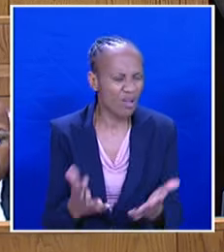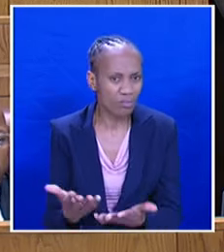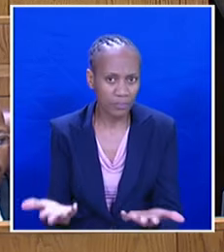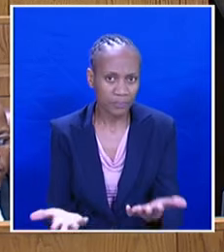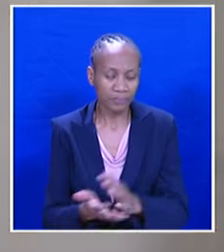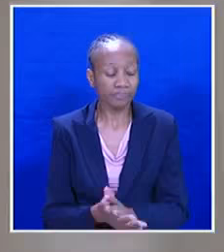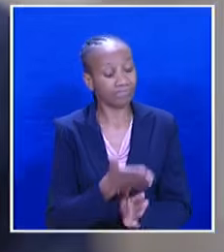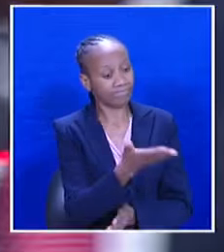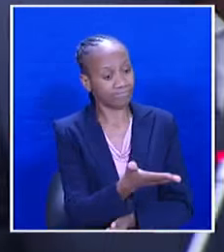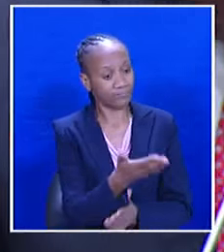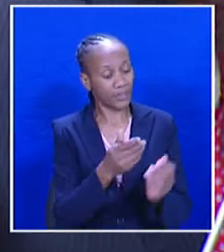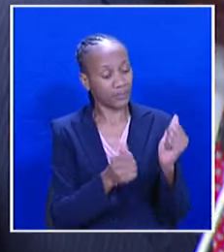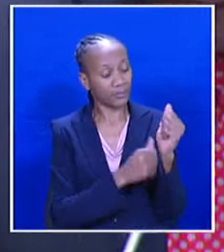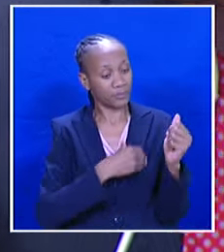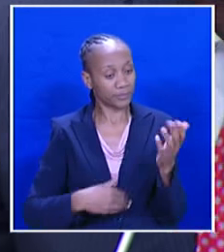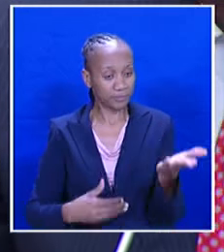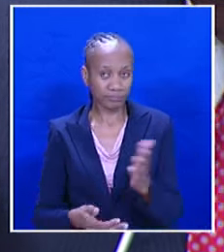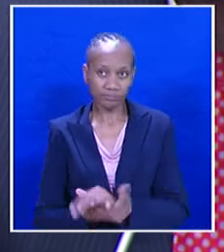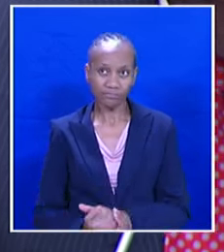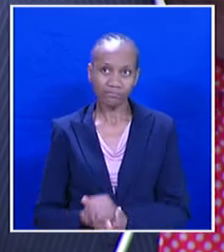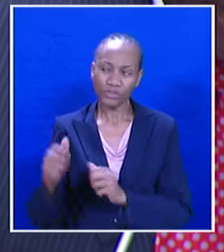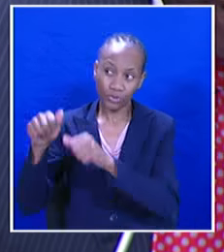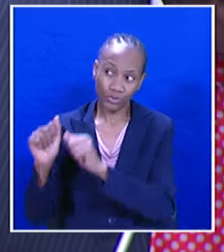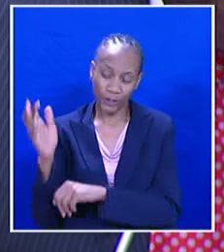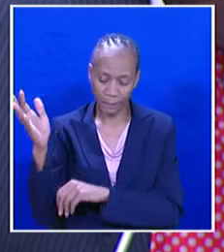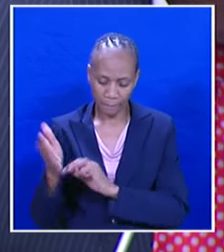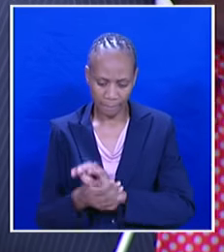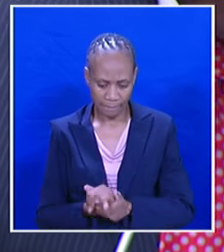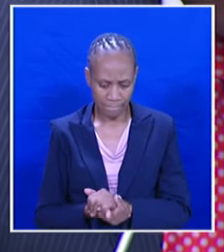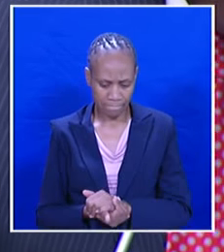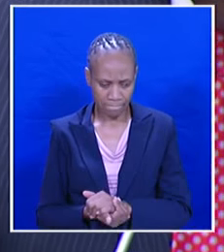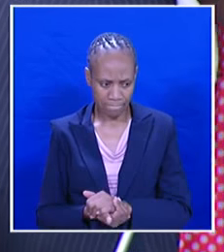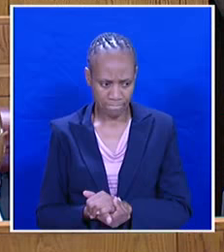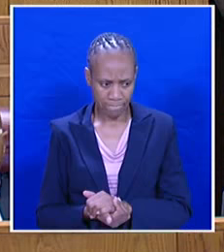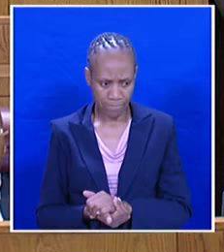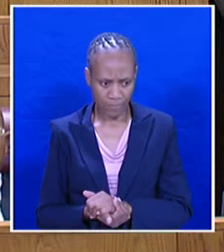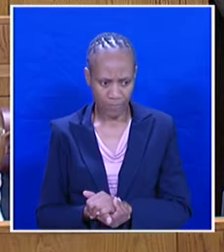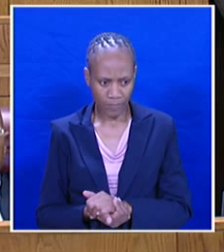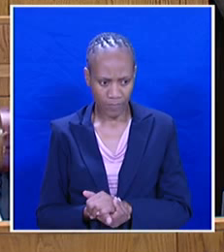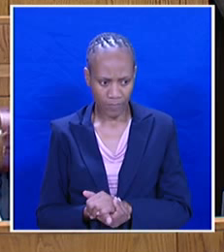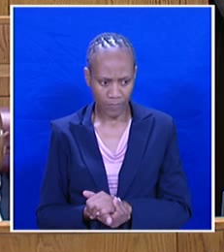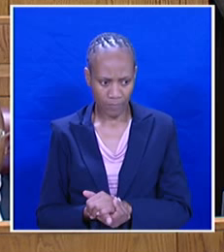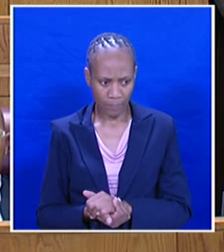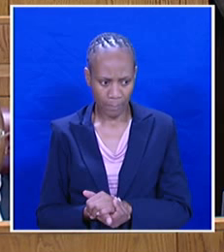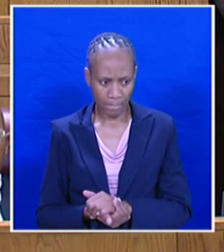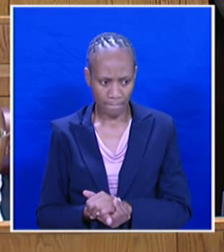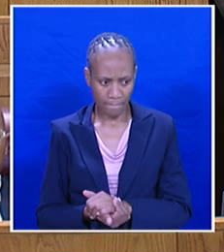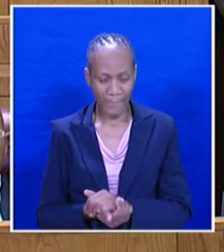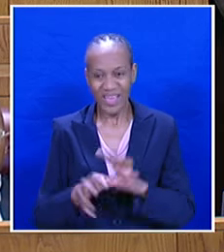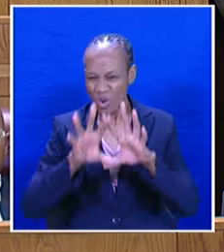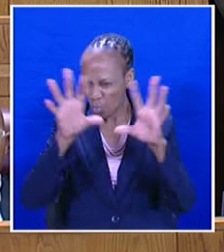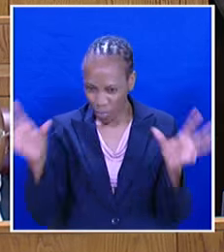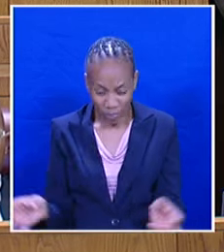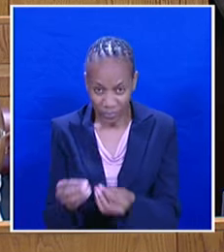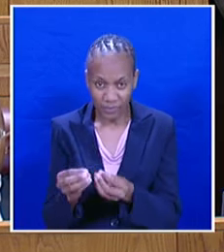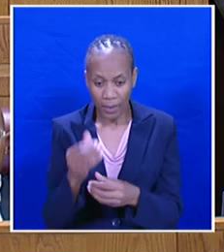Madam Chairperson, one of the processes that is involved in all this is, as I said